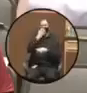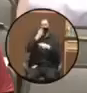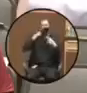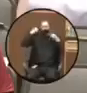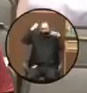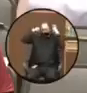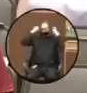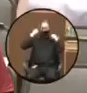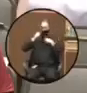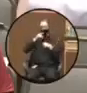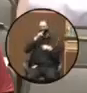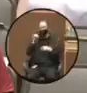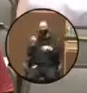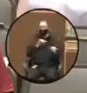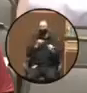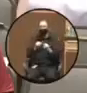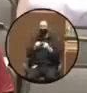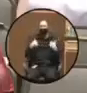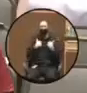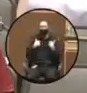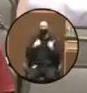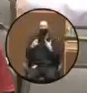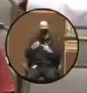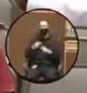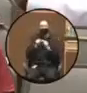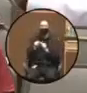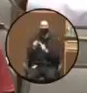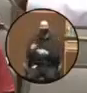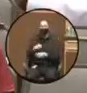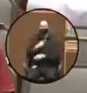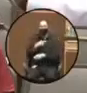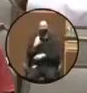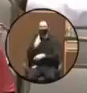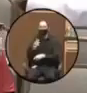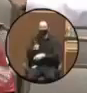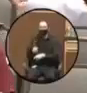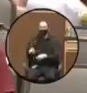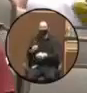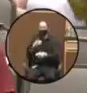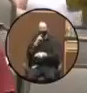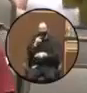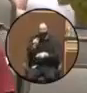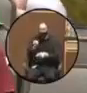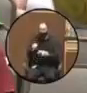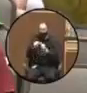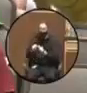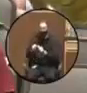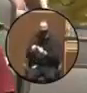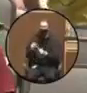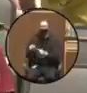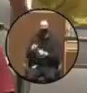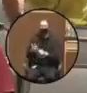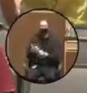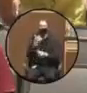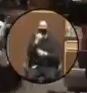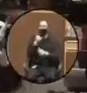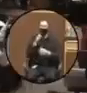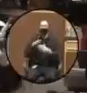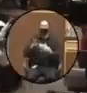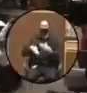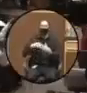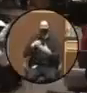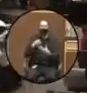you are intentionally causing them harm and putting them at risk. I promise you, if you continue this, you'll be on the wrong end of a lawsuit. Thanks, sir.